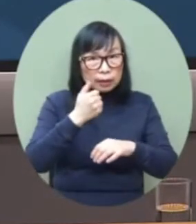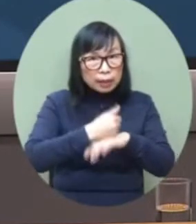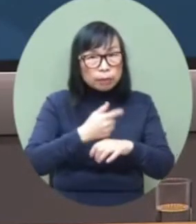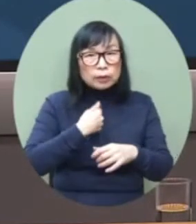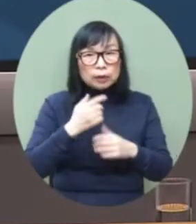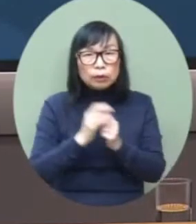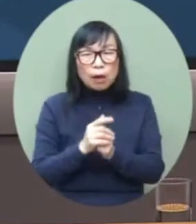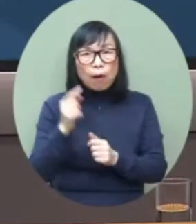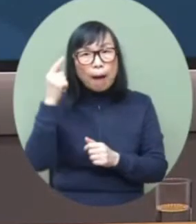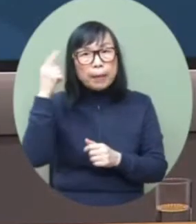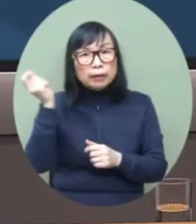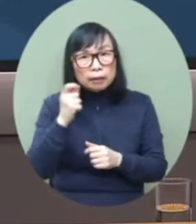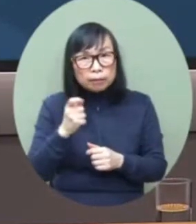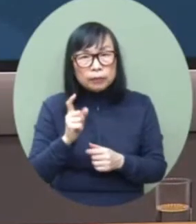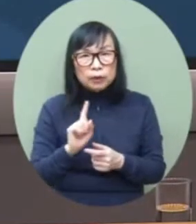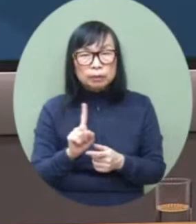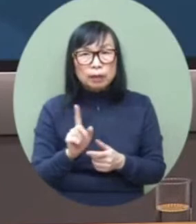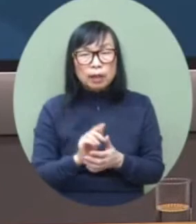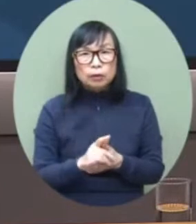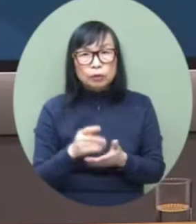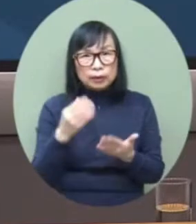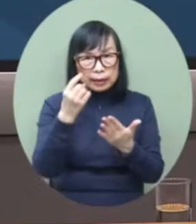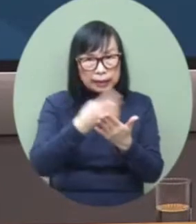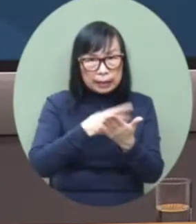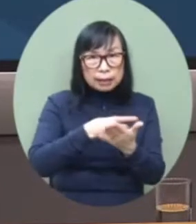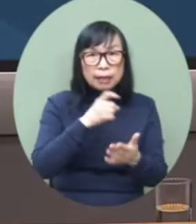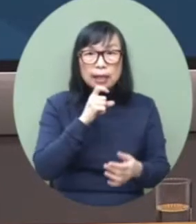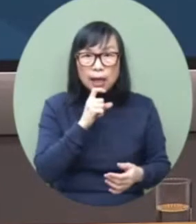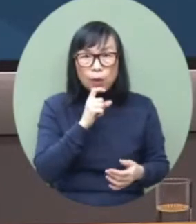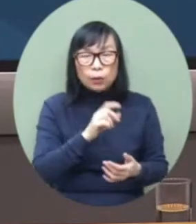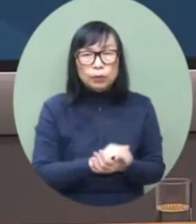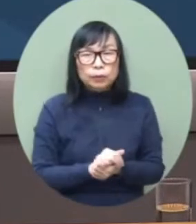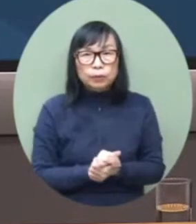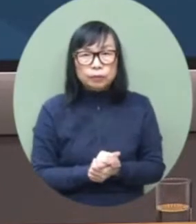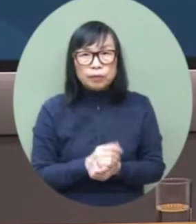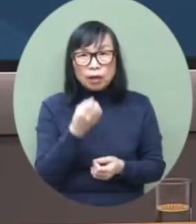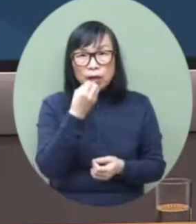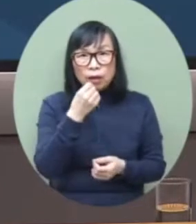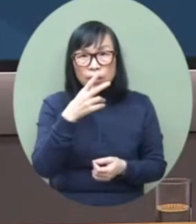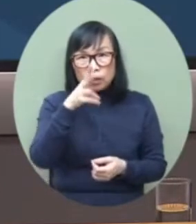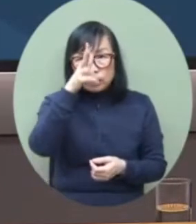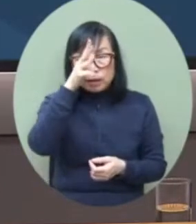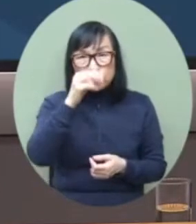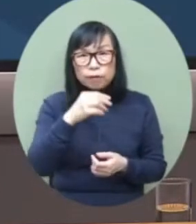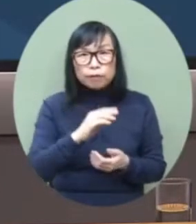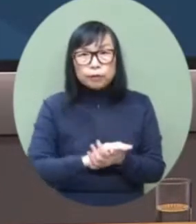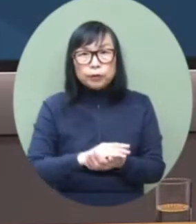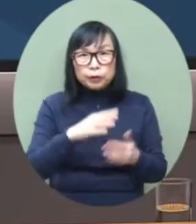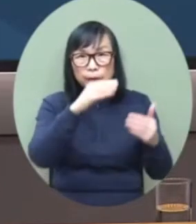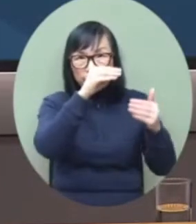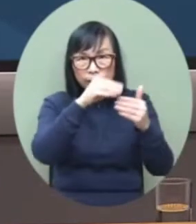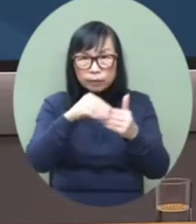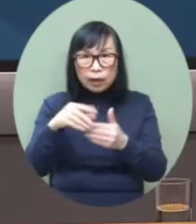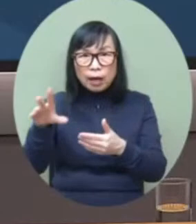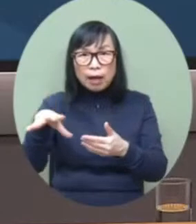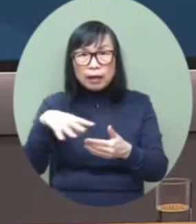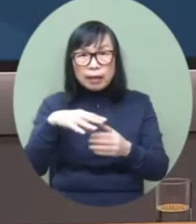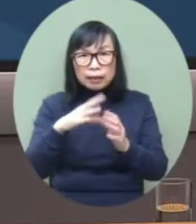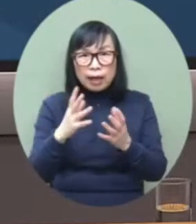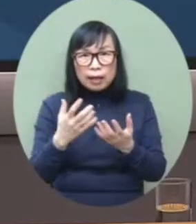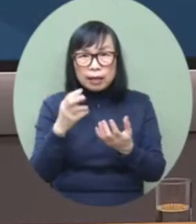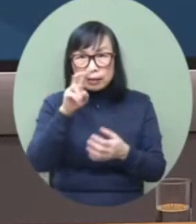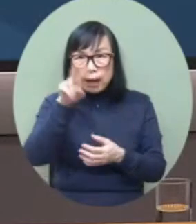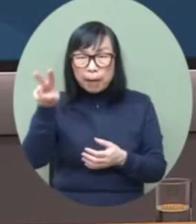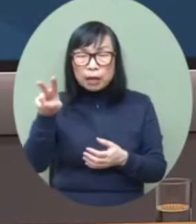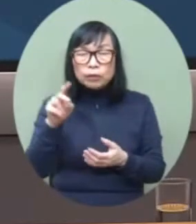there are some basic requirements relating to sensitivity. So they issued some guidelines. The SAR government